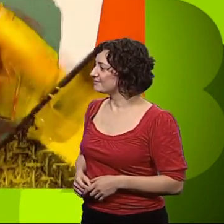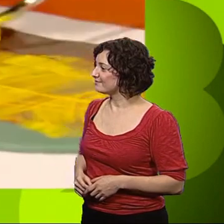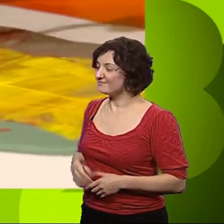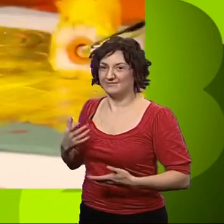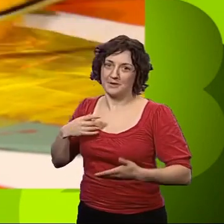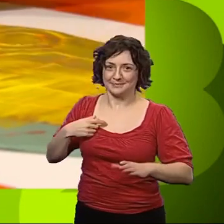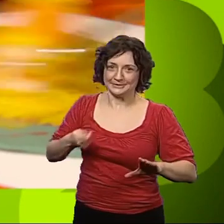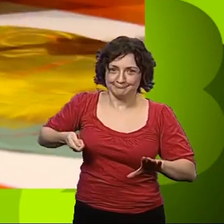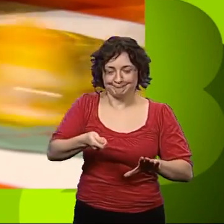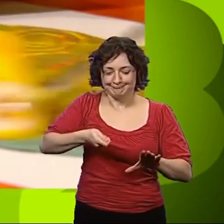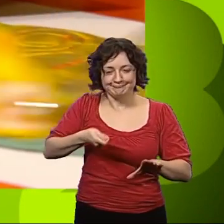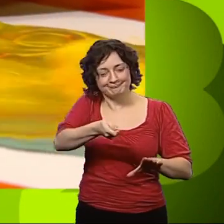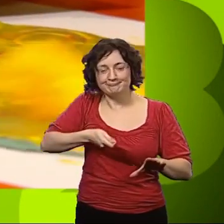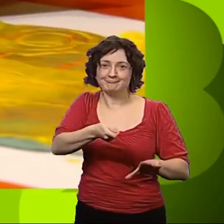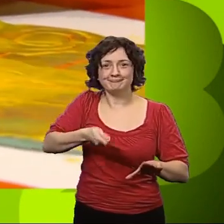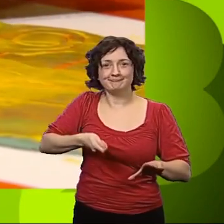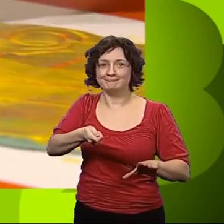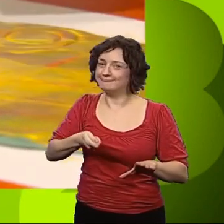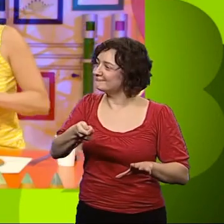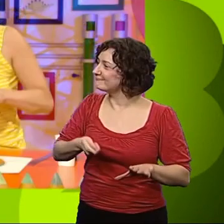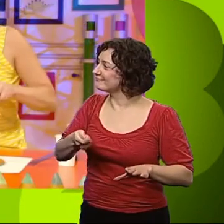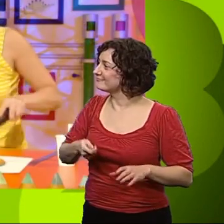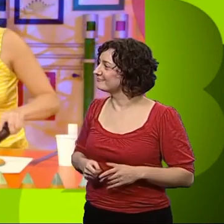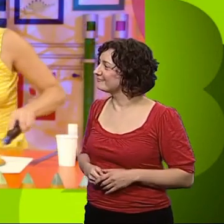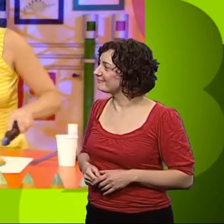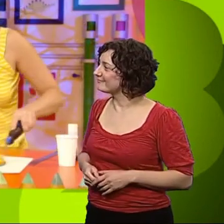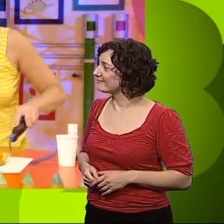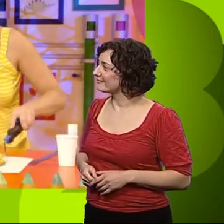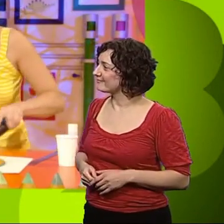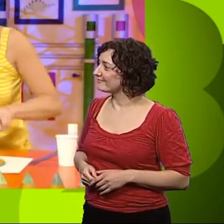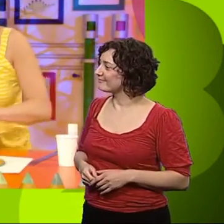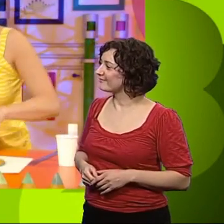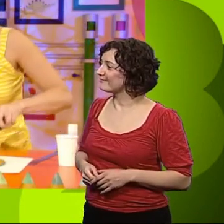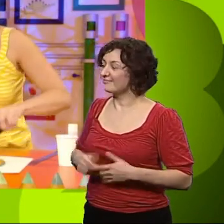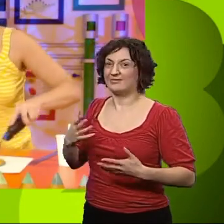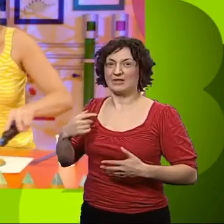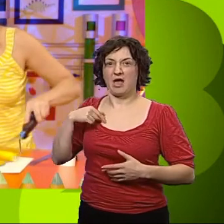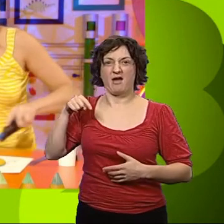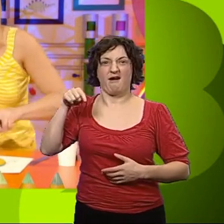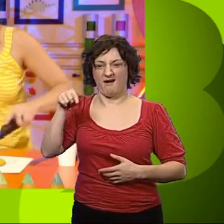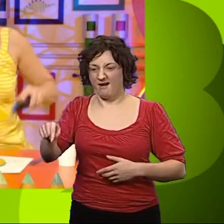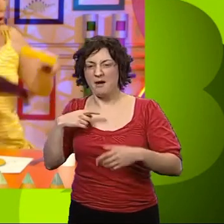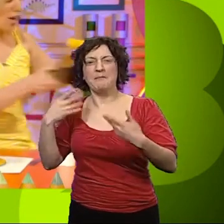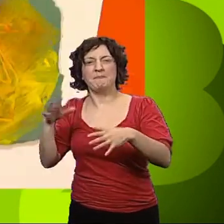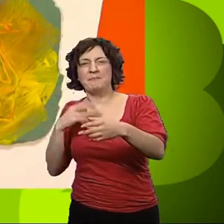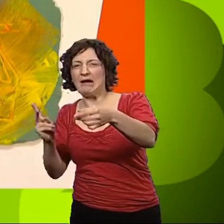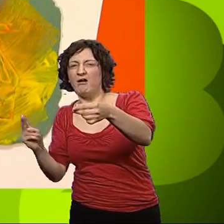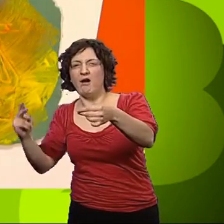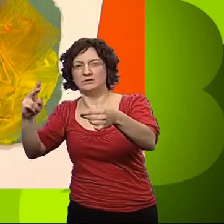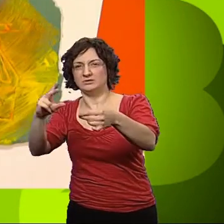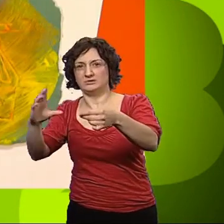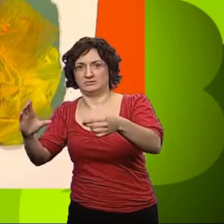over, loop it on. And then I'm going to use that cut-out fire engine to block